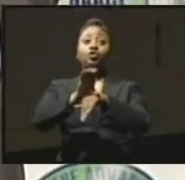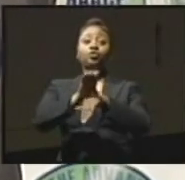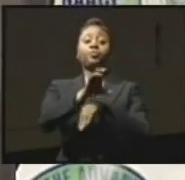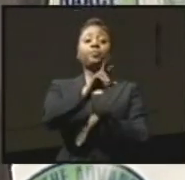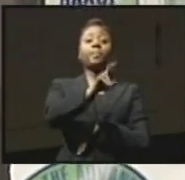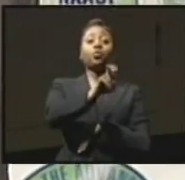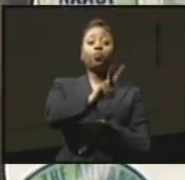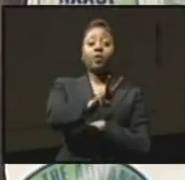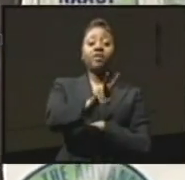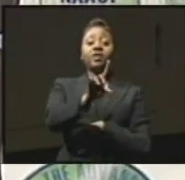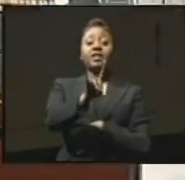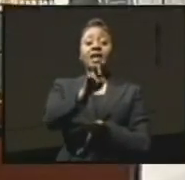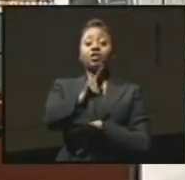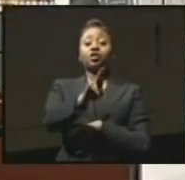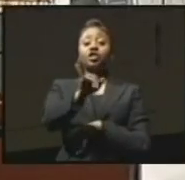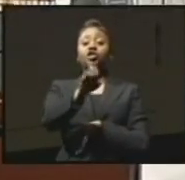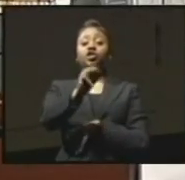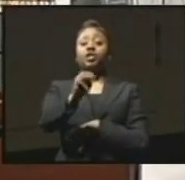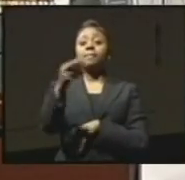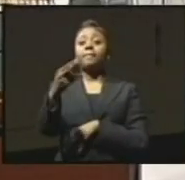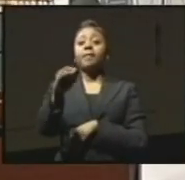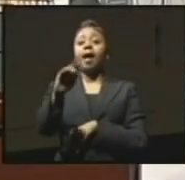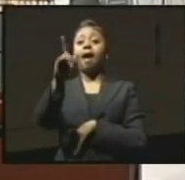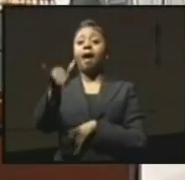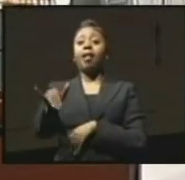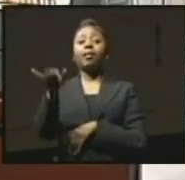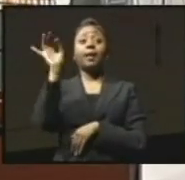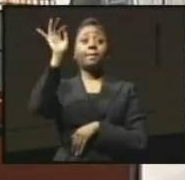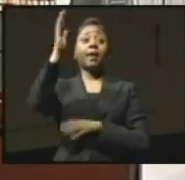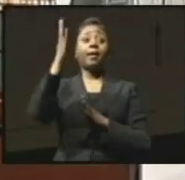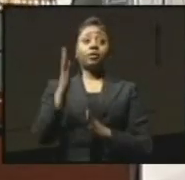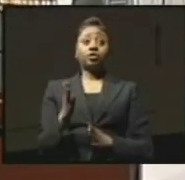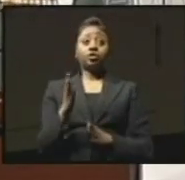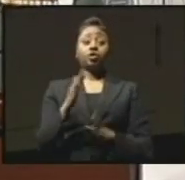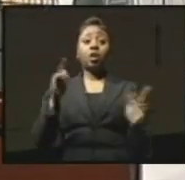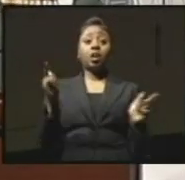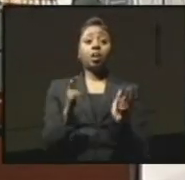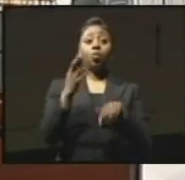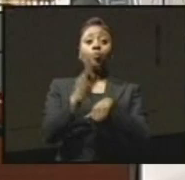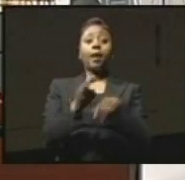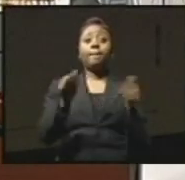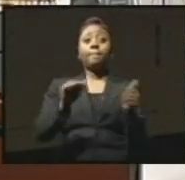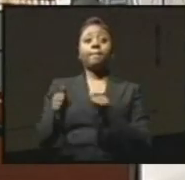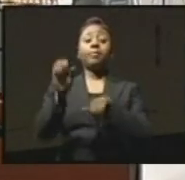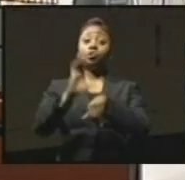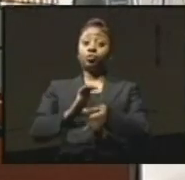Reverend Dr. Jim Hawley, Pastor, Little